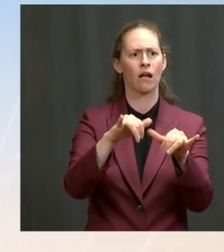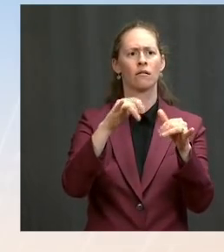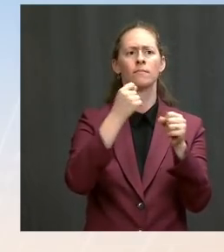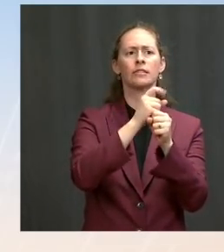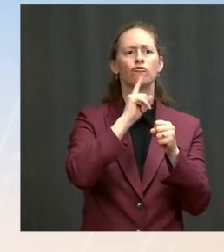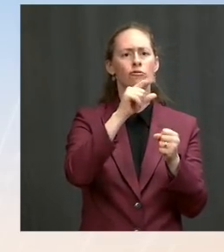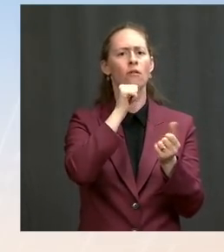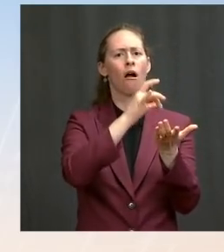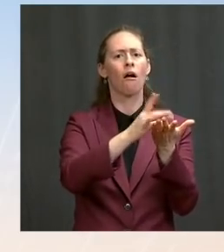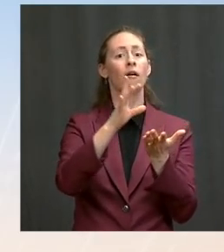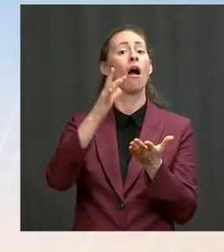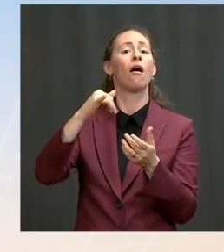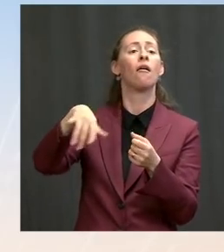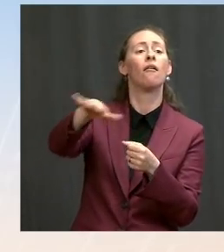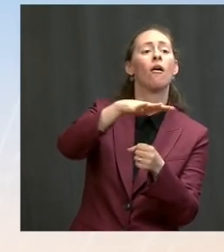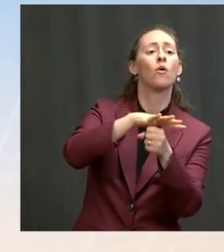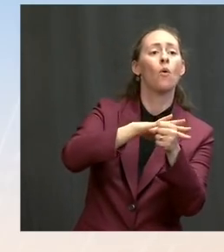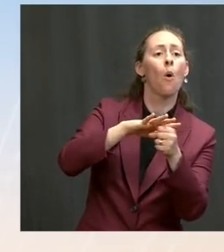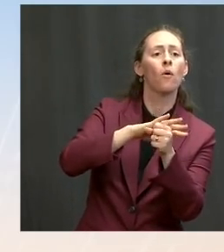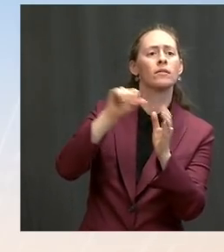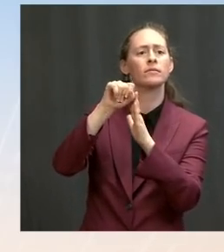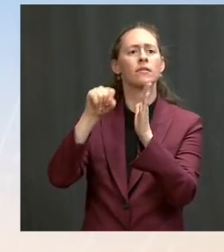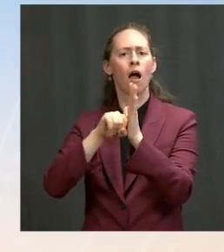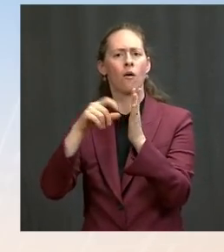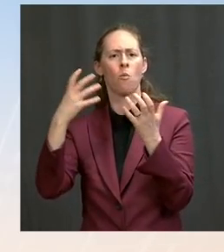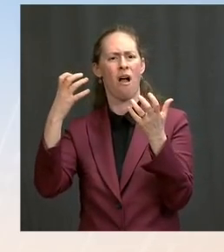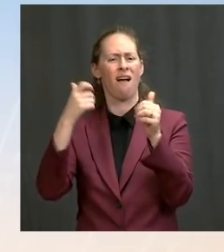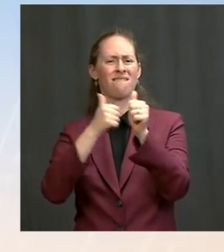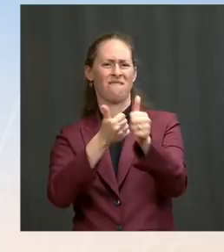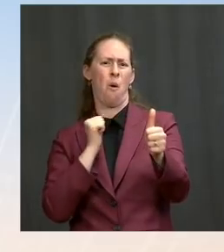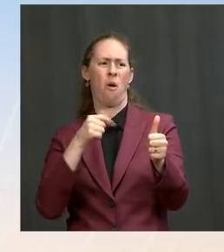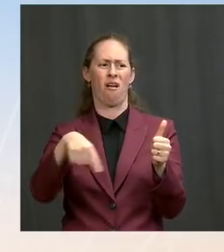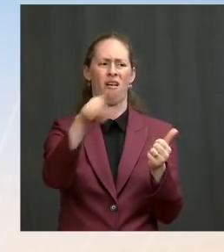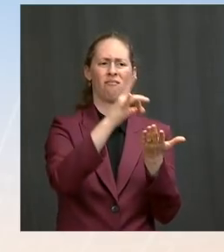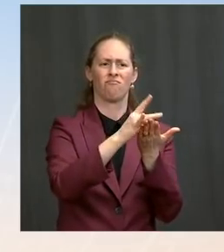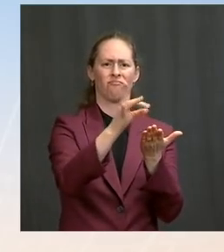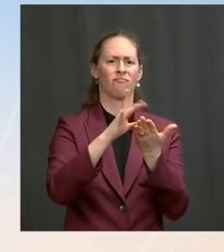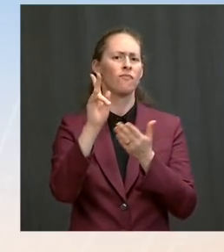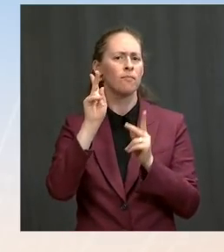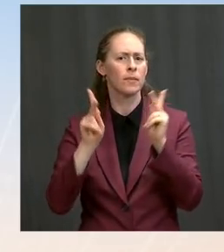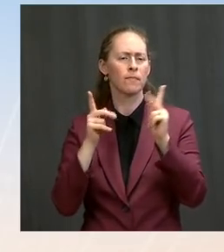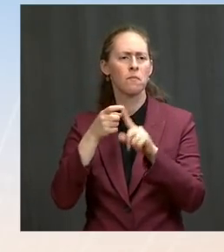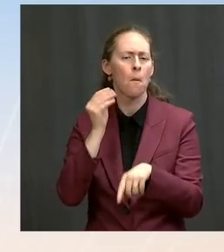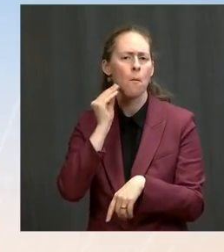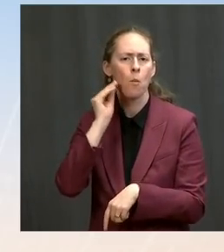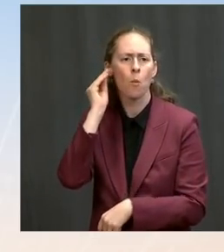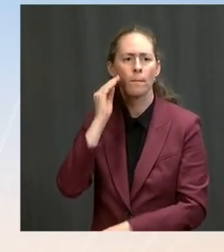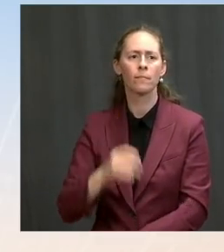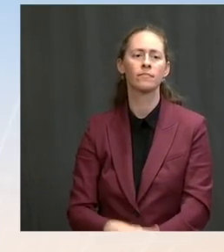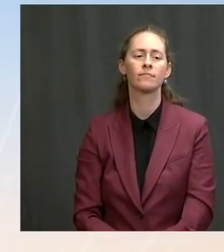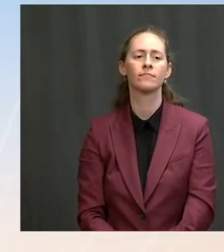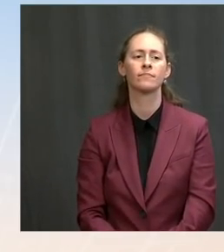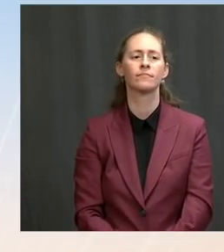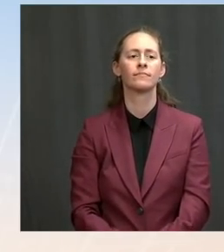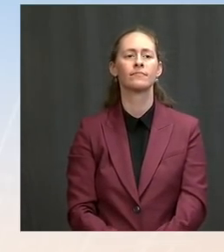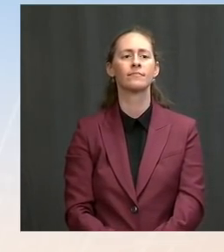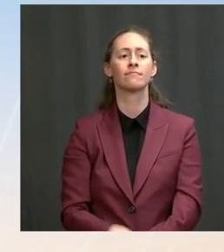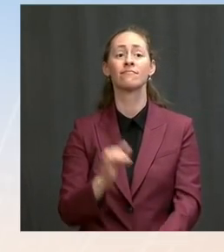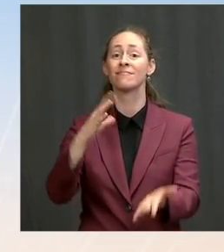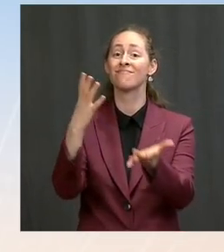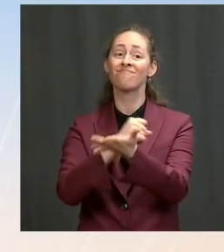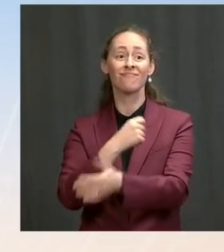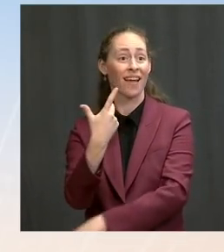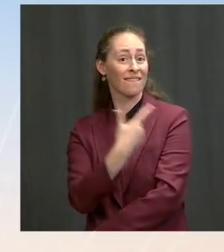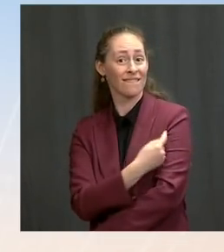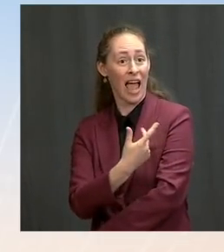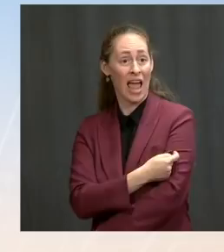governments prevent eviction. Also, in our ongoing news about getting vaccines out to the world,